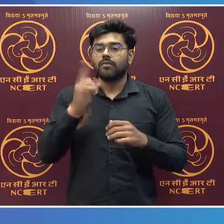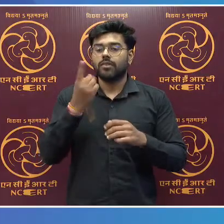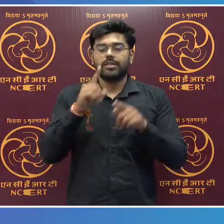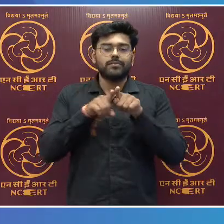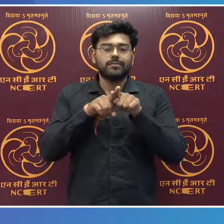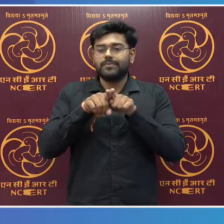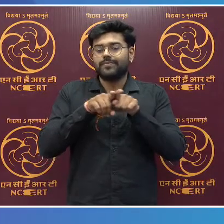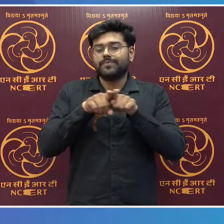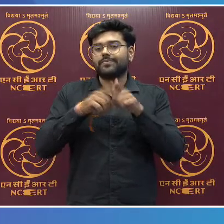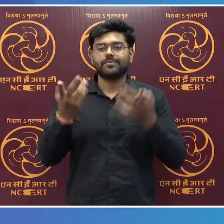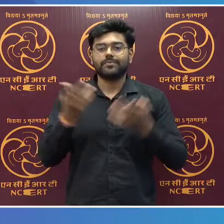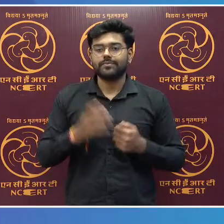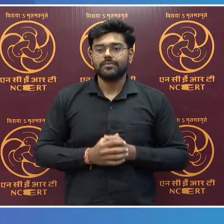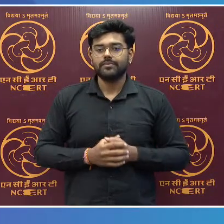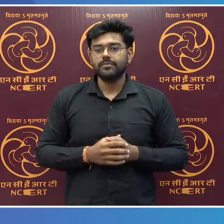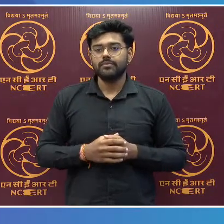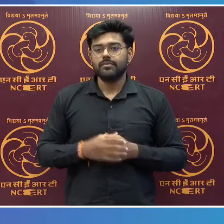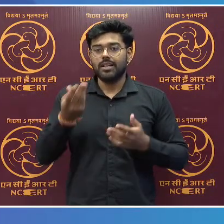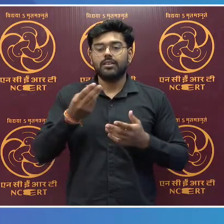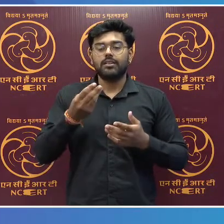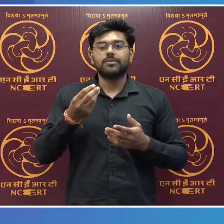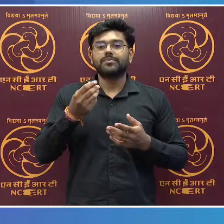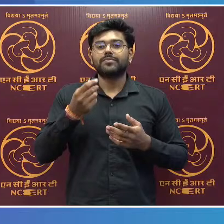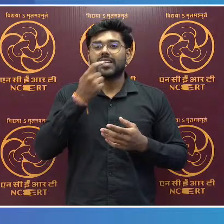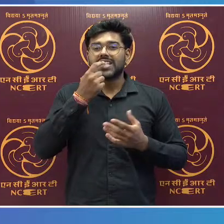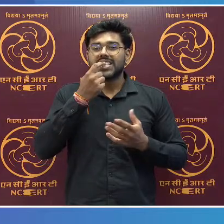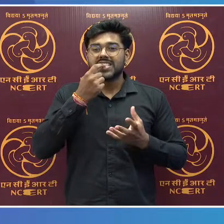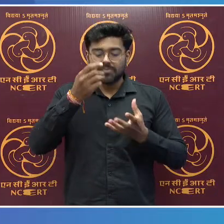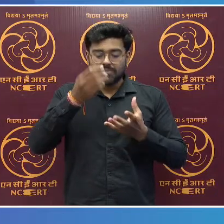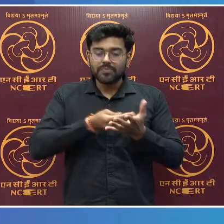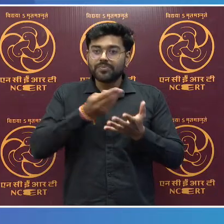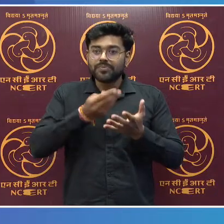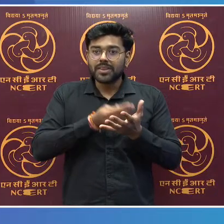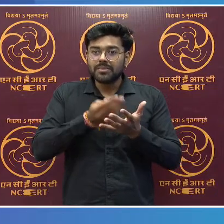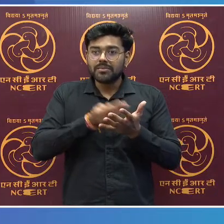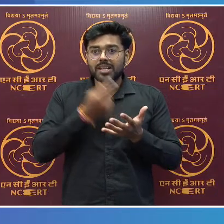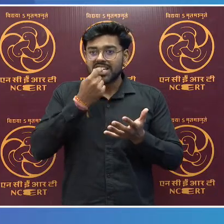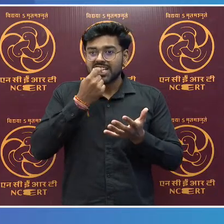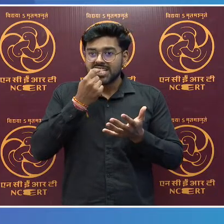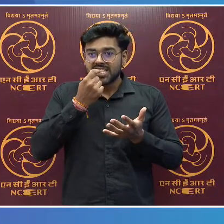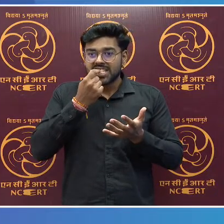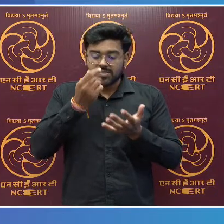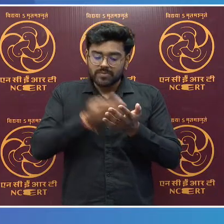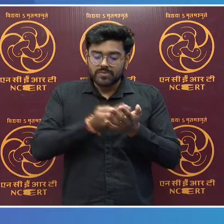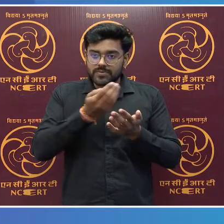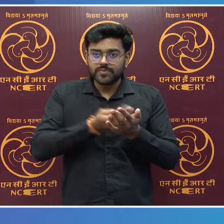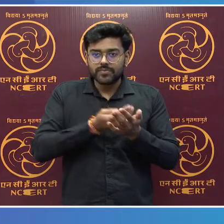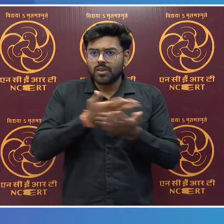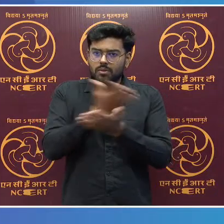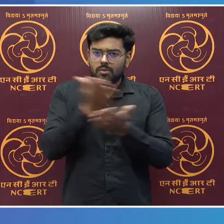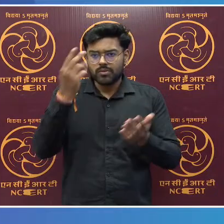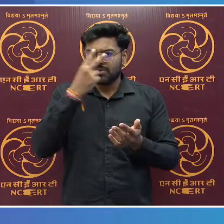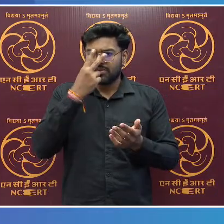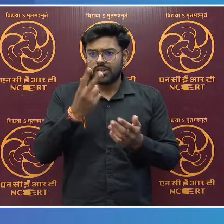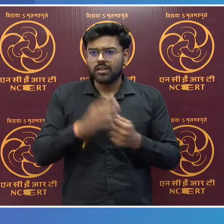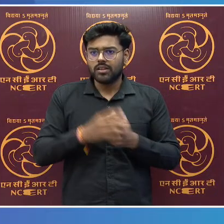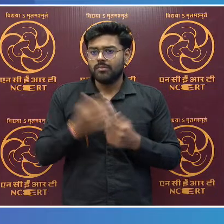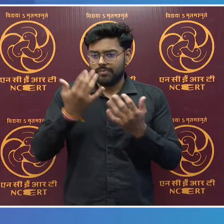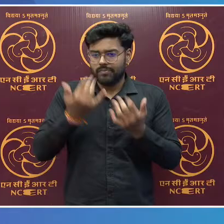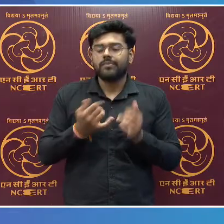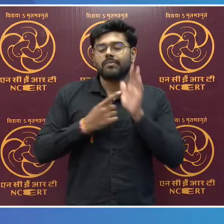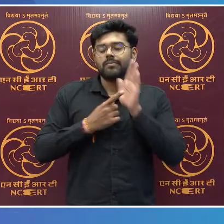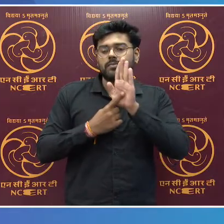that's coming up is making of curd, right? Everybody has seen curd. So, I also have brought curd for